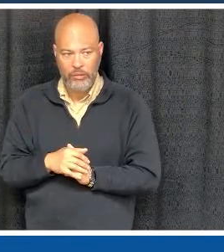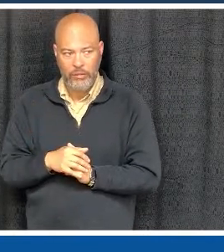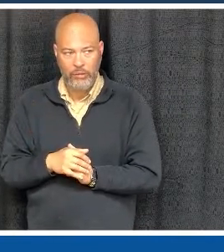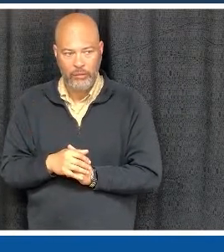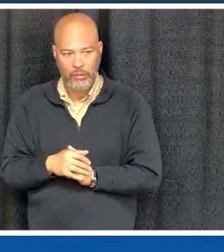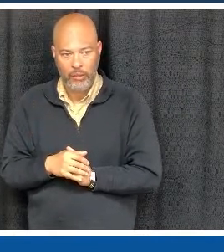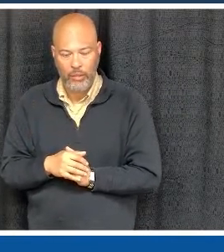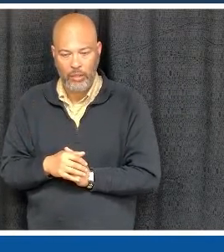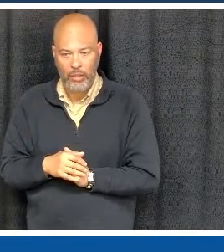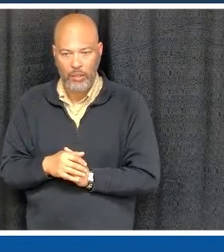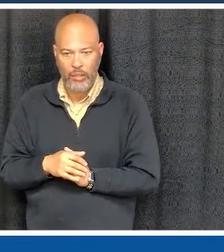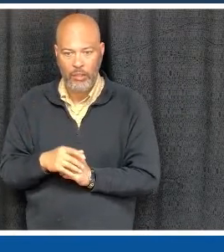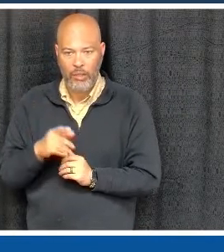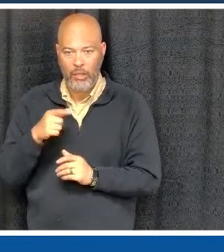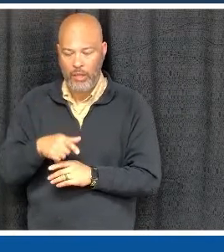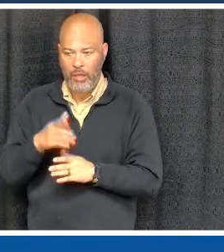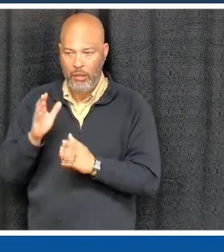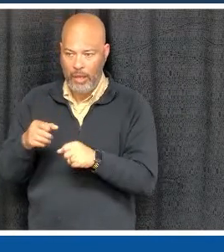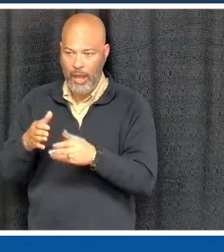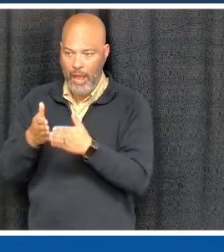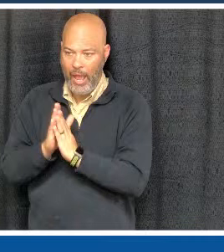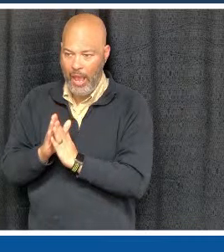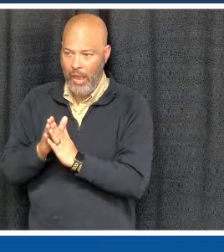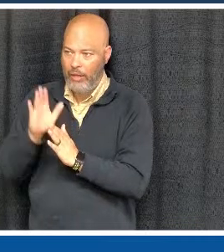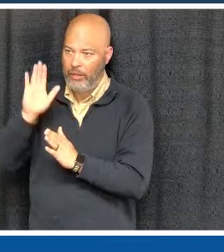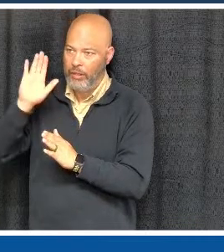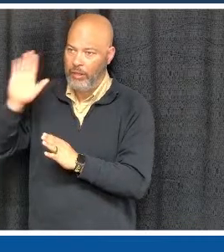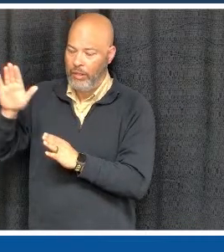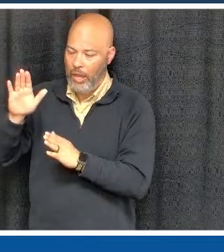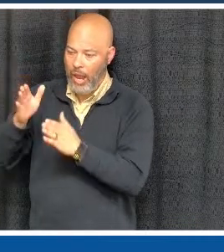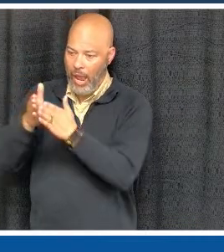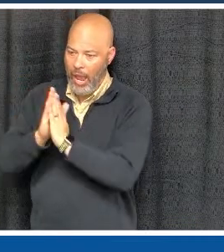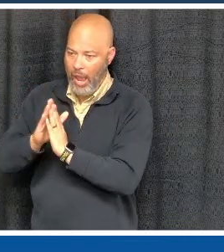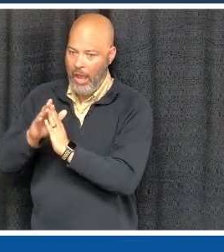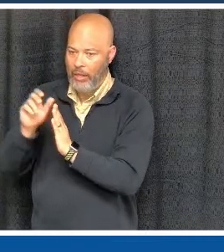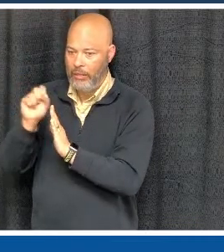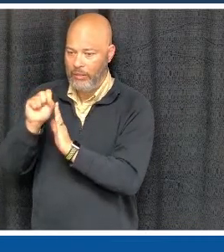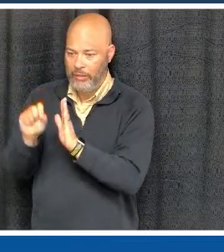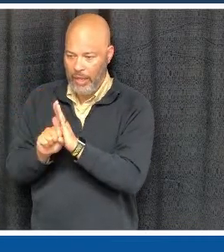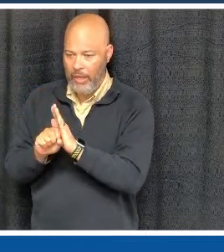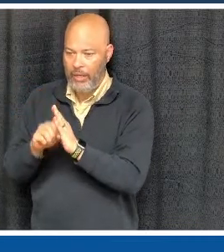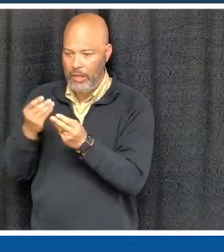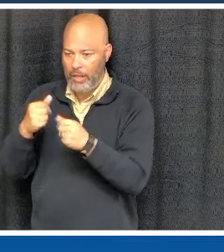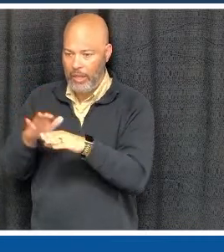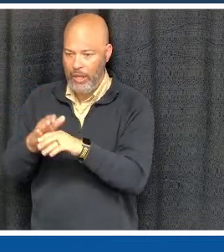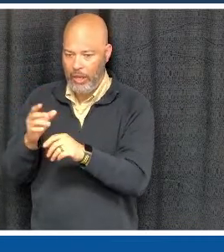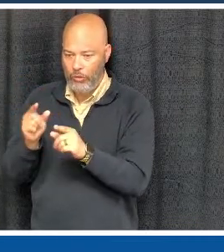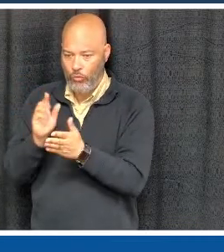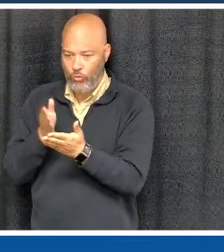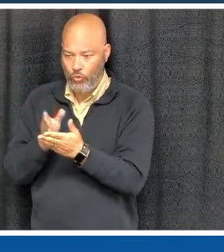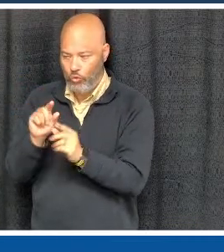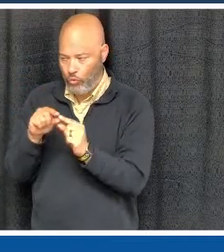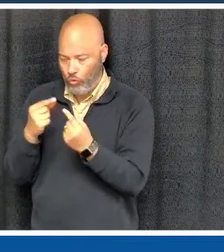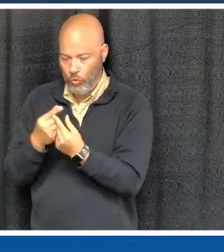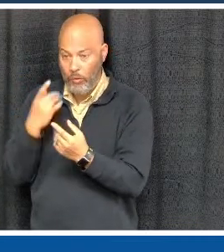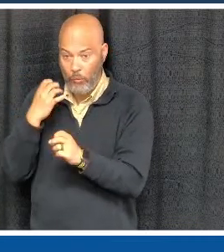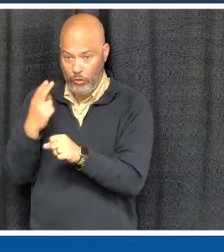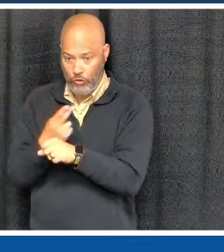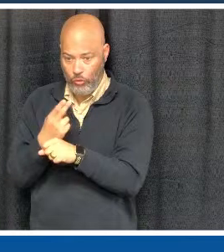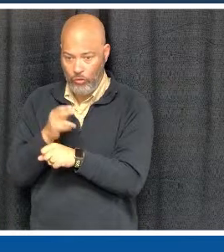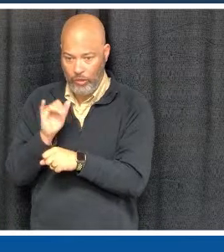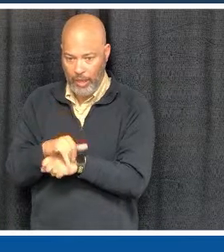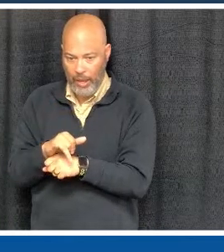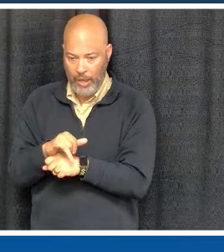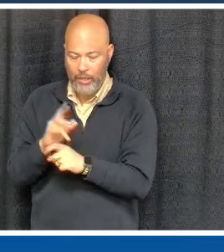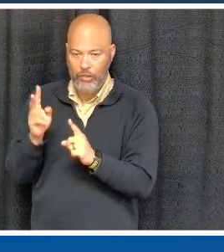Manager, the development may go through TDOT's excess land group. If they want to pursue the use of this right-of-way, this